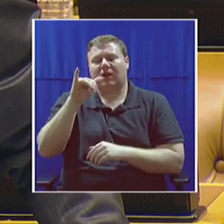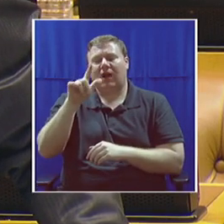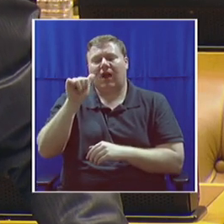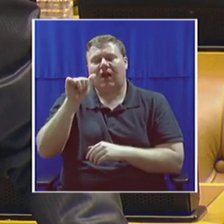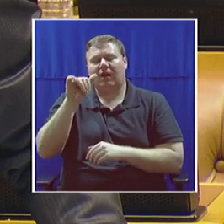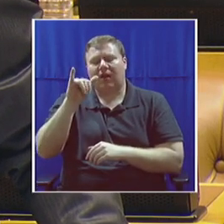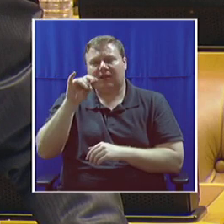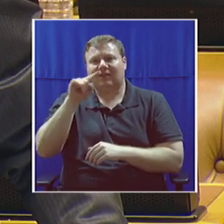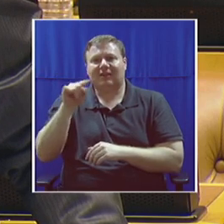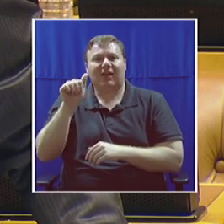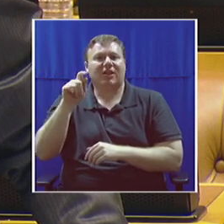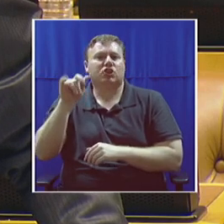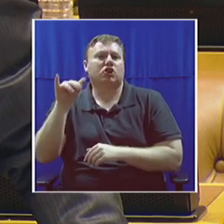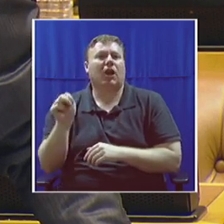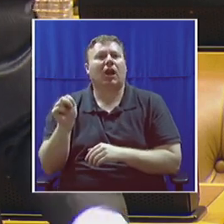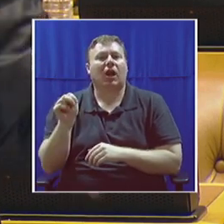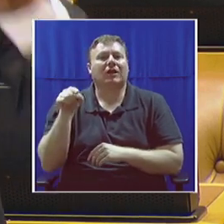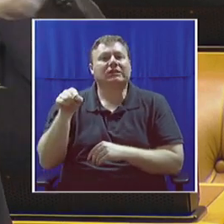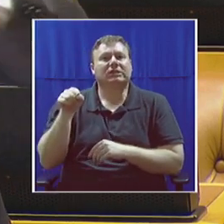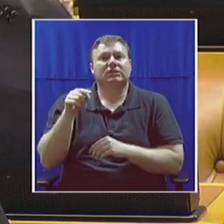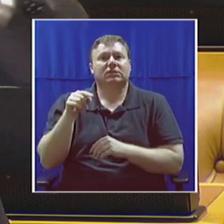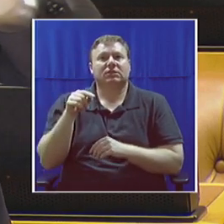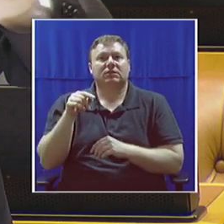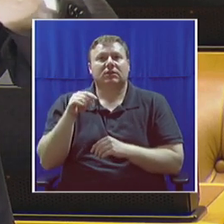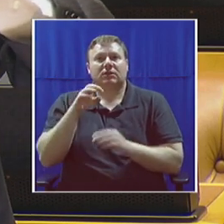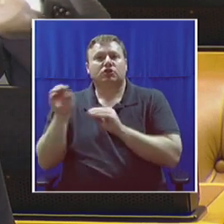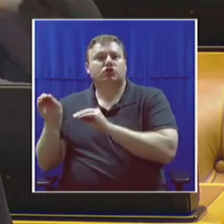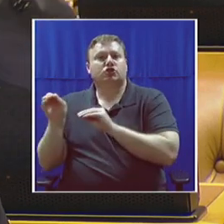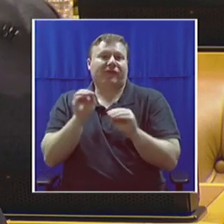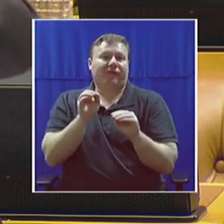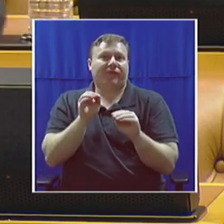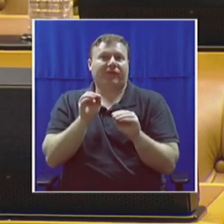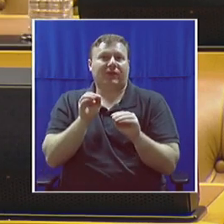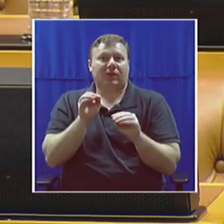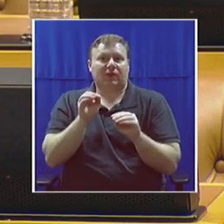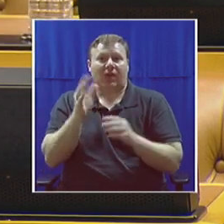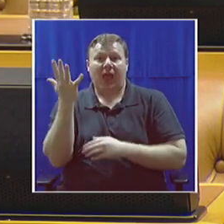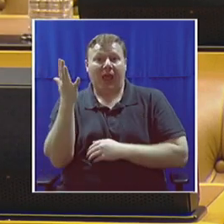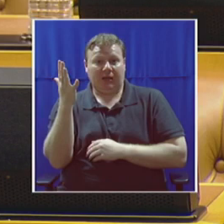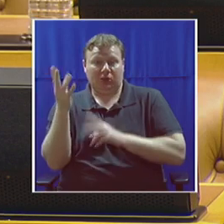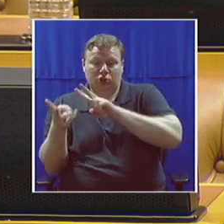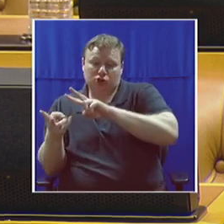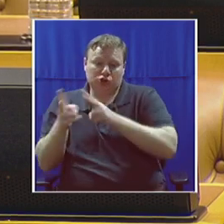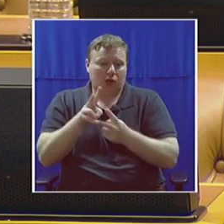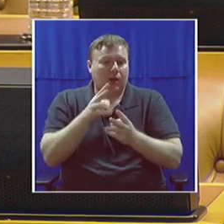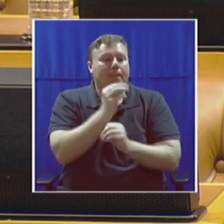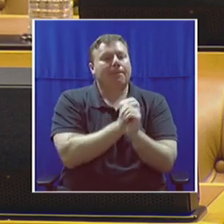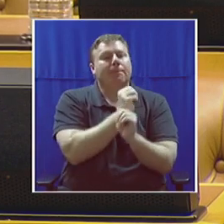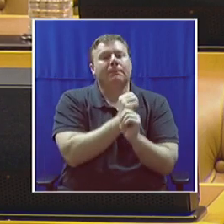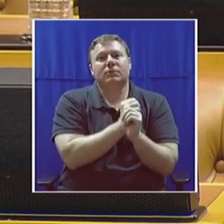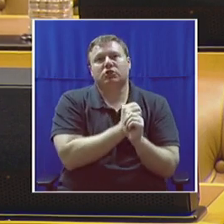own which was shifting from the hand to